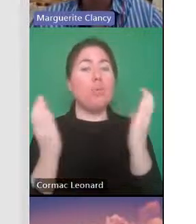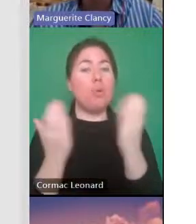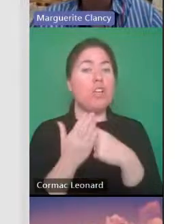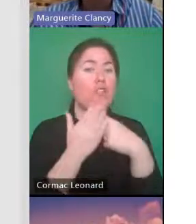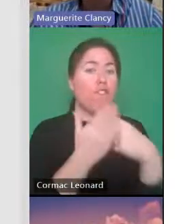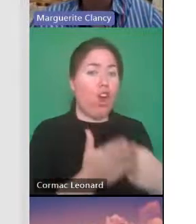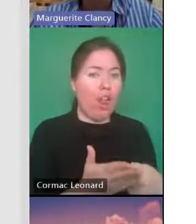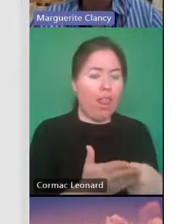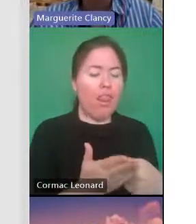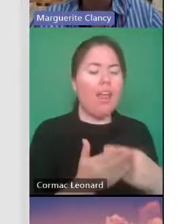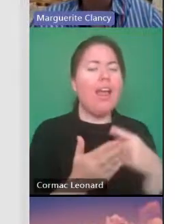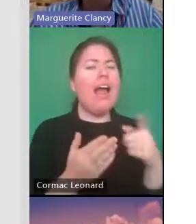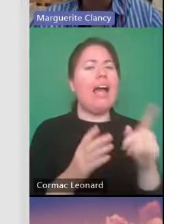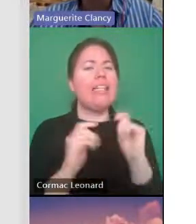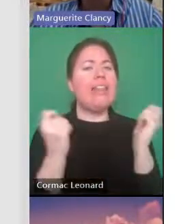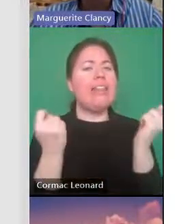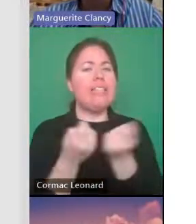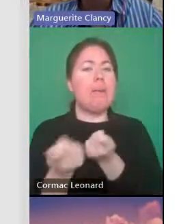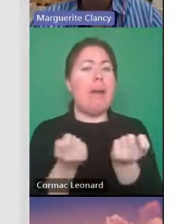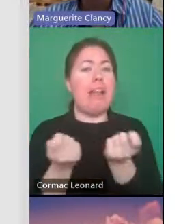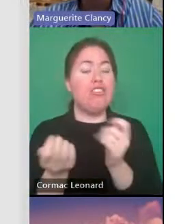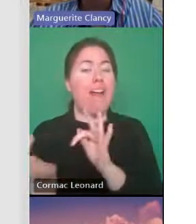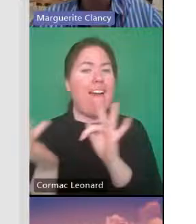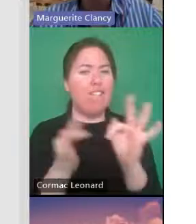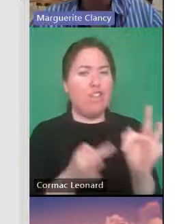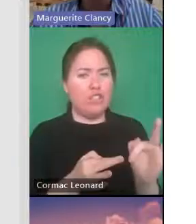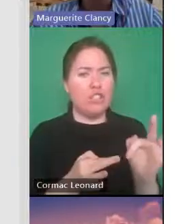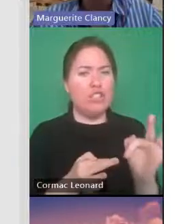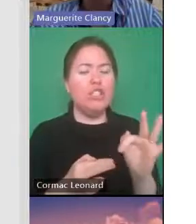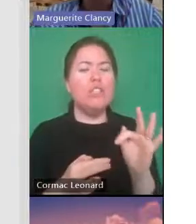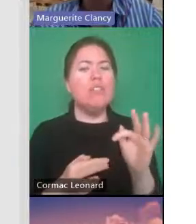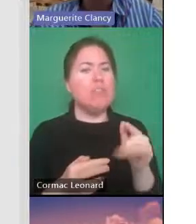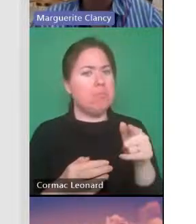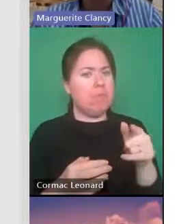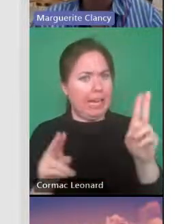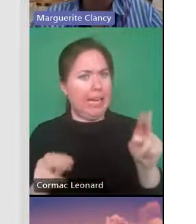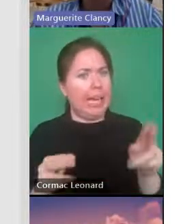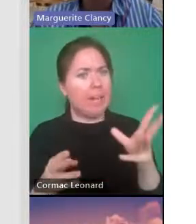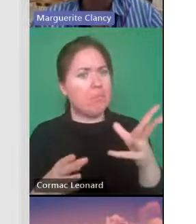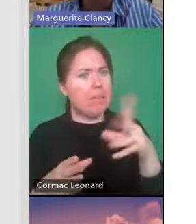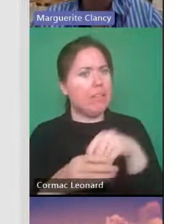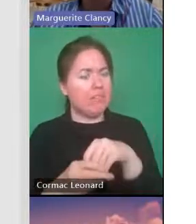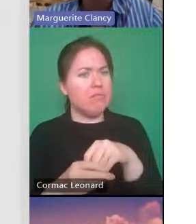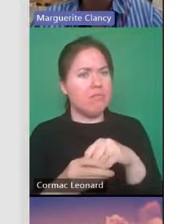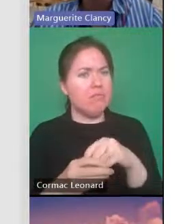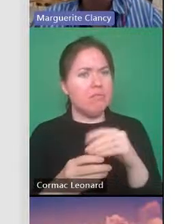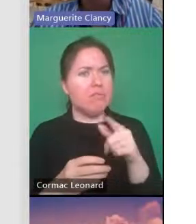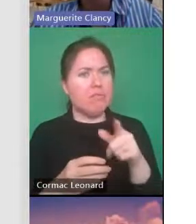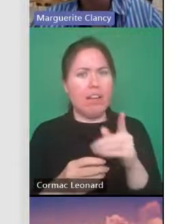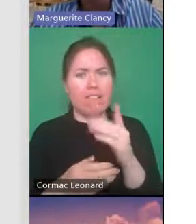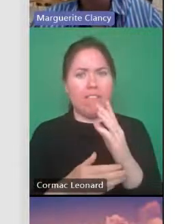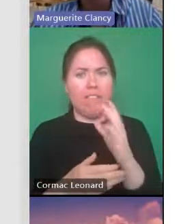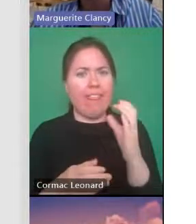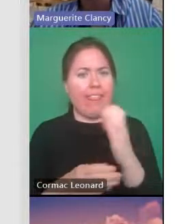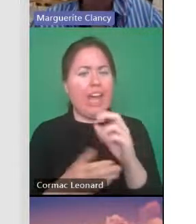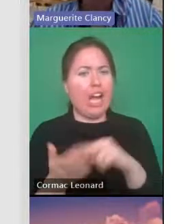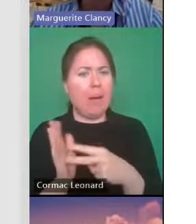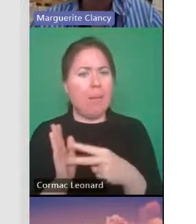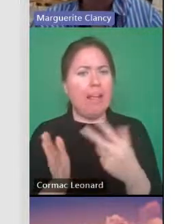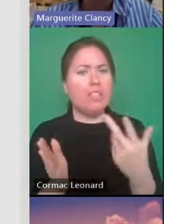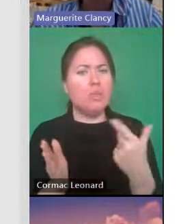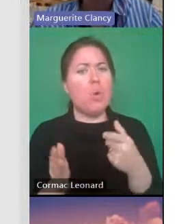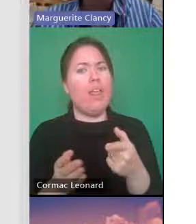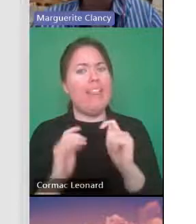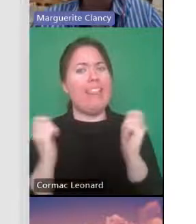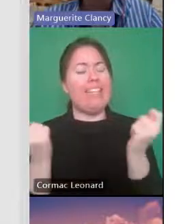managed by the team thereafter, they could be part of that care plan. So, the team would